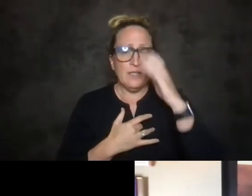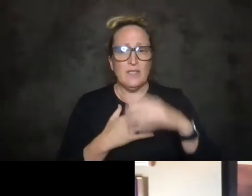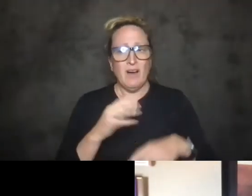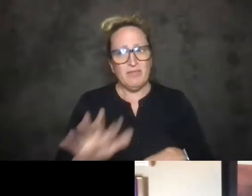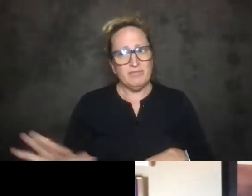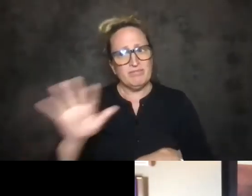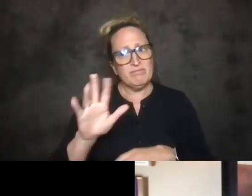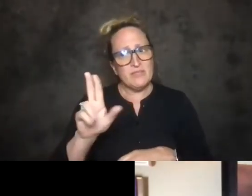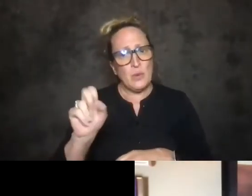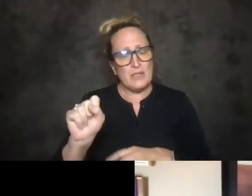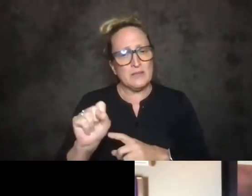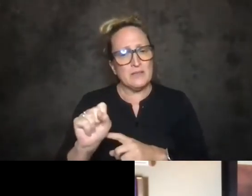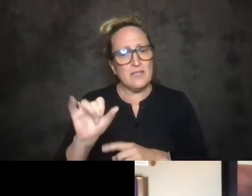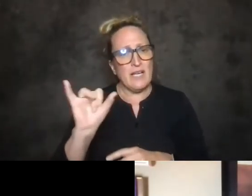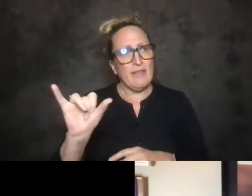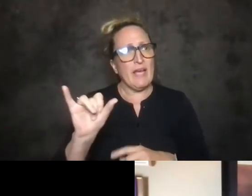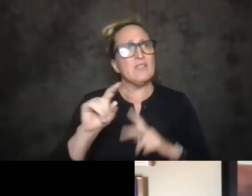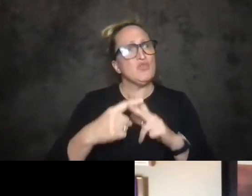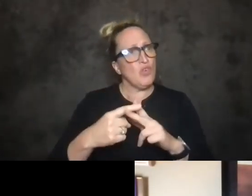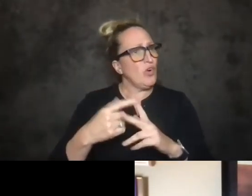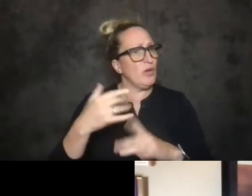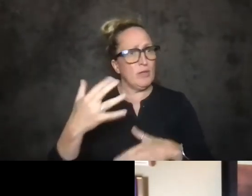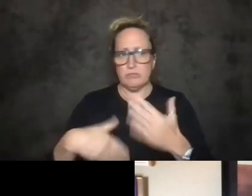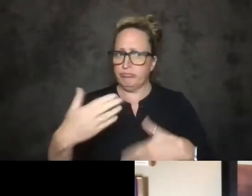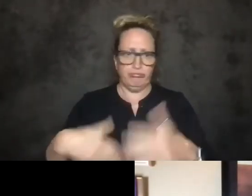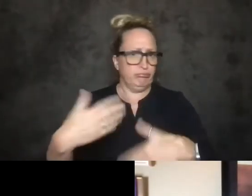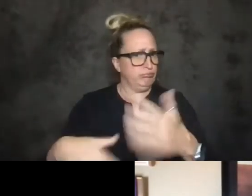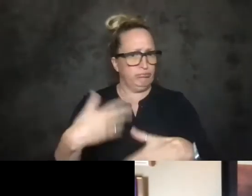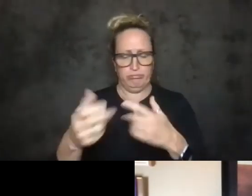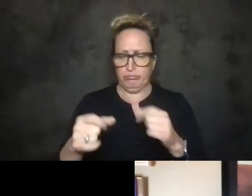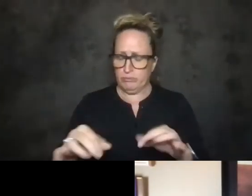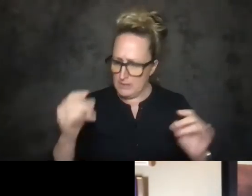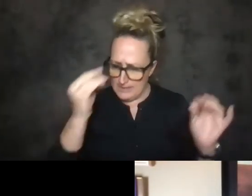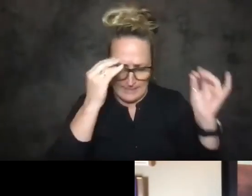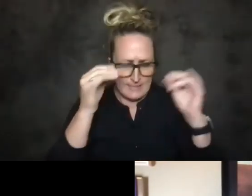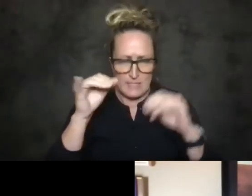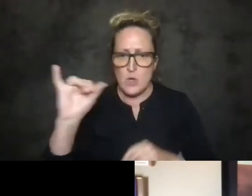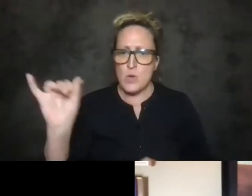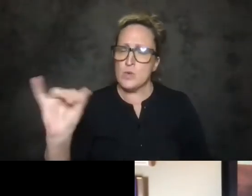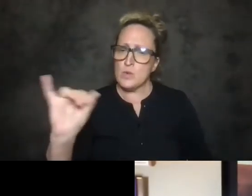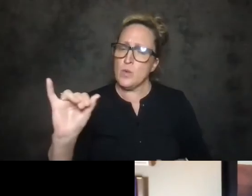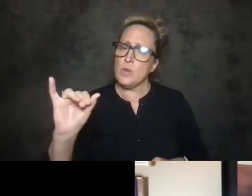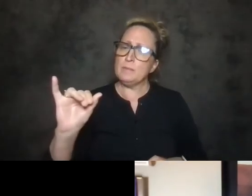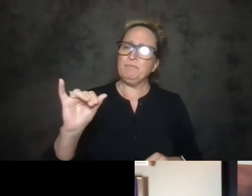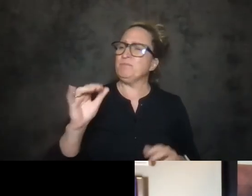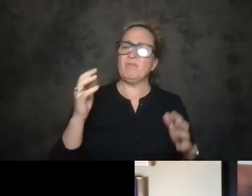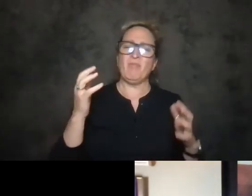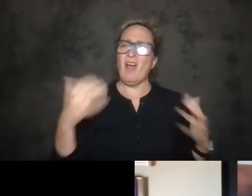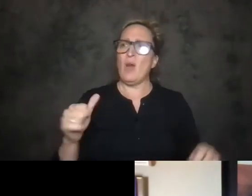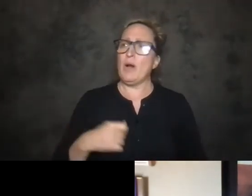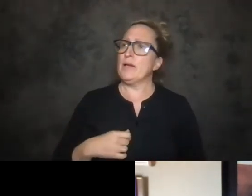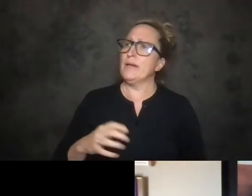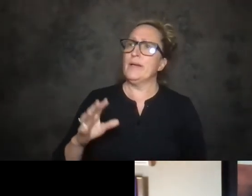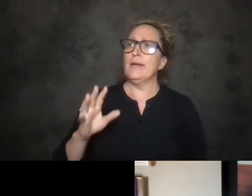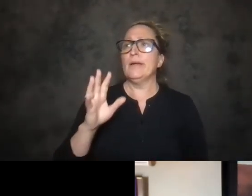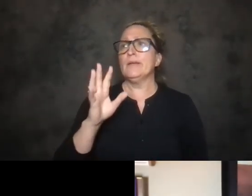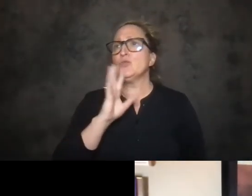And that kind of started the whole thing, thinking also too that I didn't want to just speak for 40